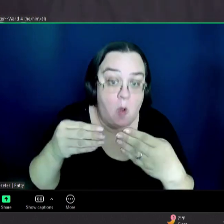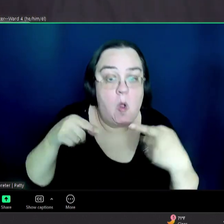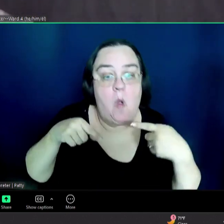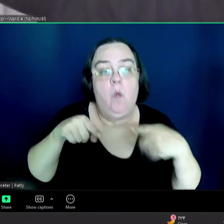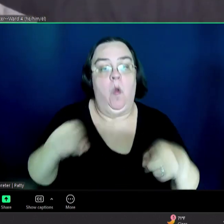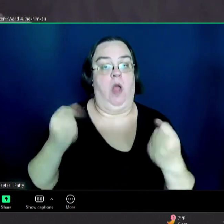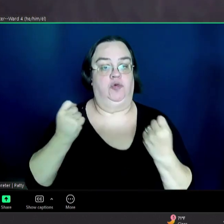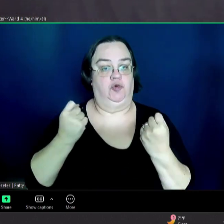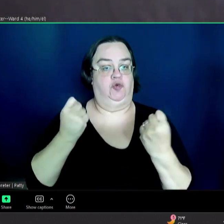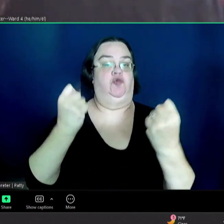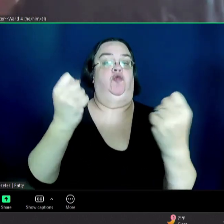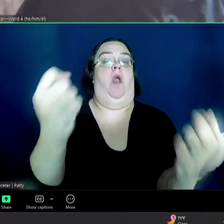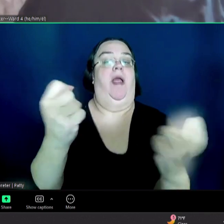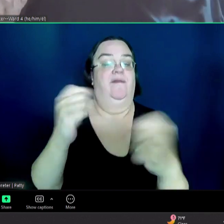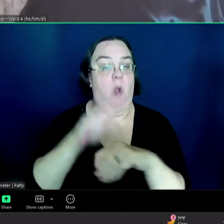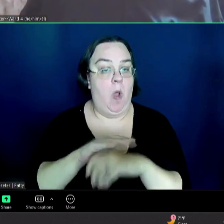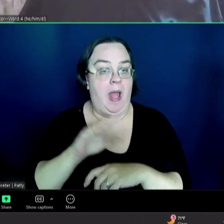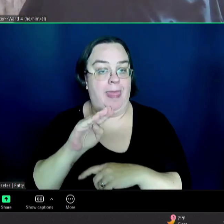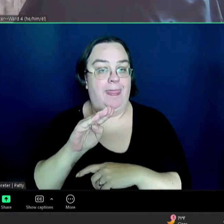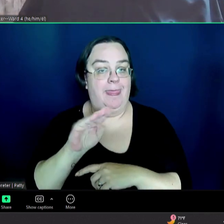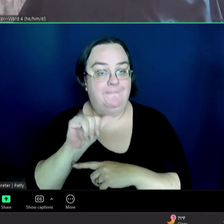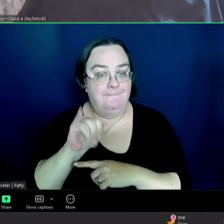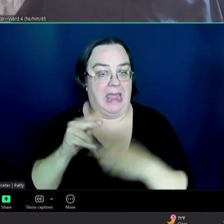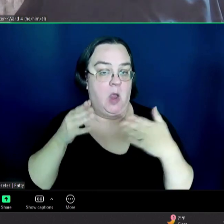driving down the main avenue of Cheverly.